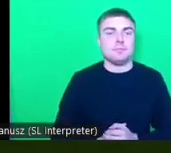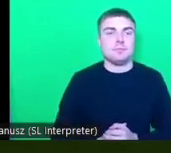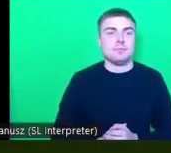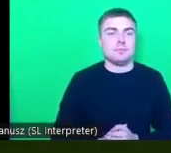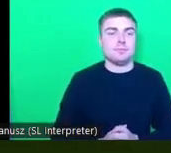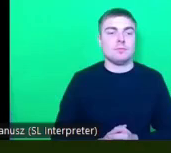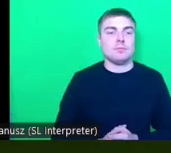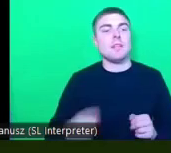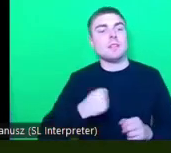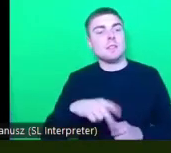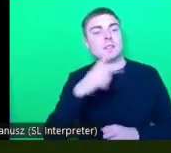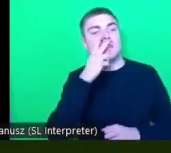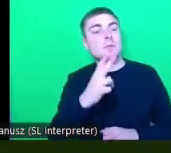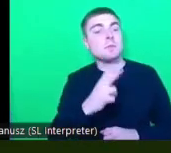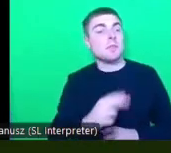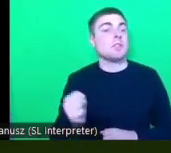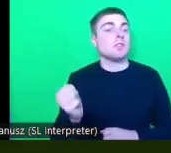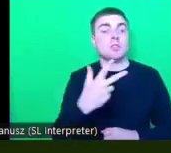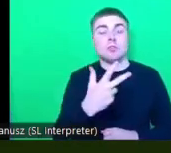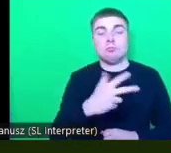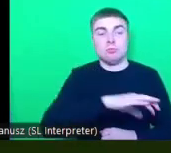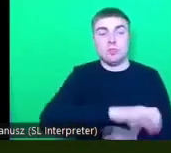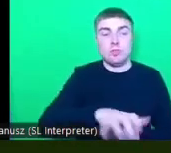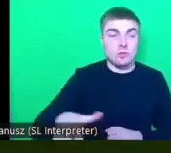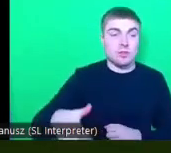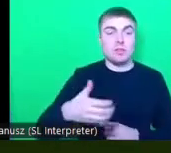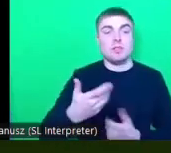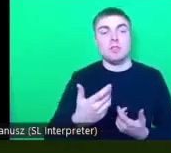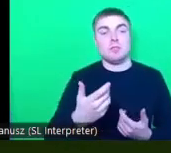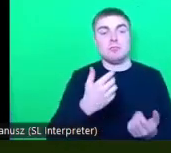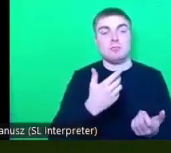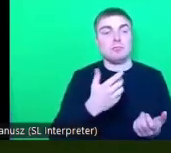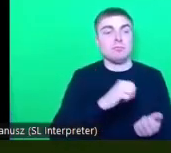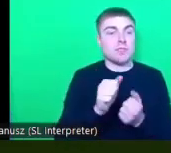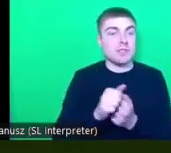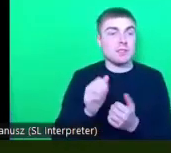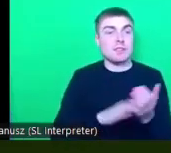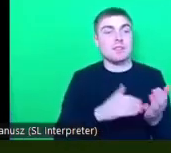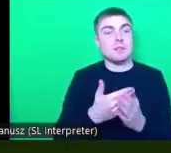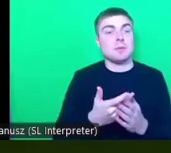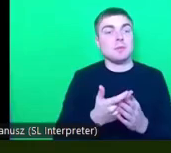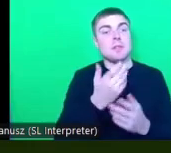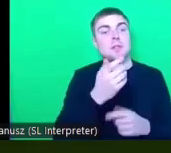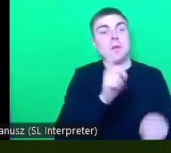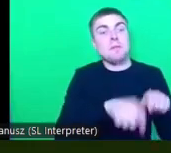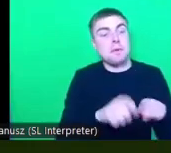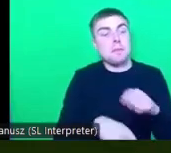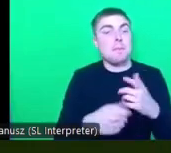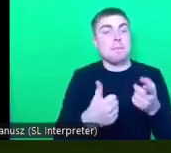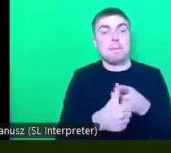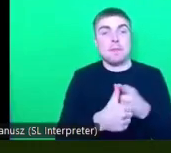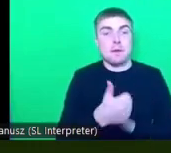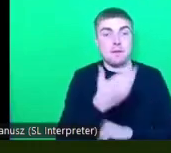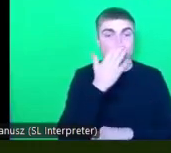depth, and also different infrastructure, mostly regarding to roads.